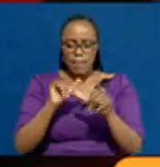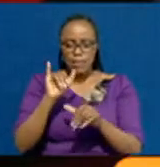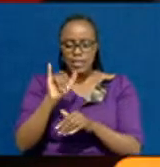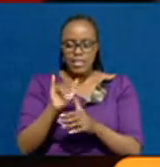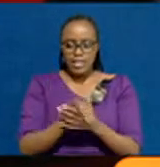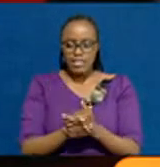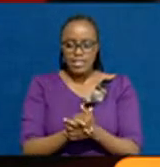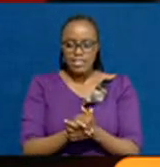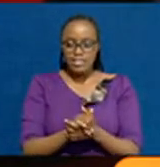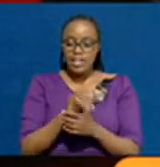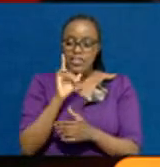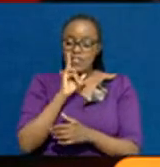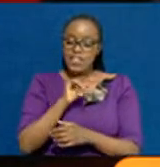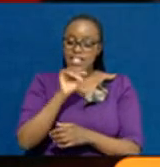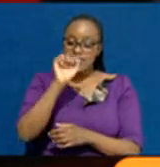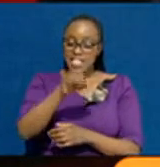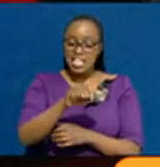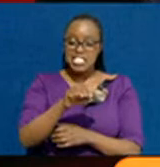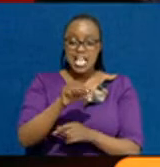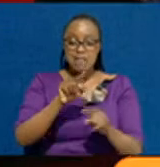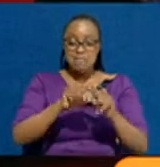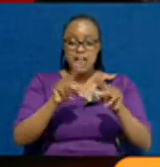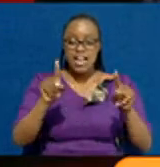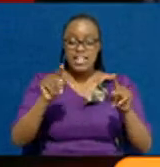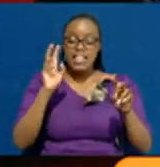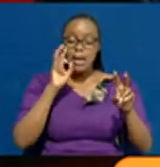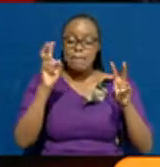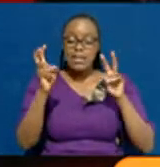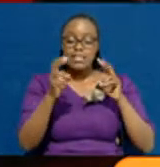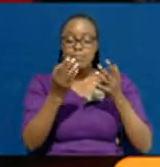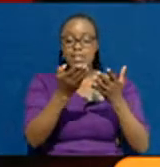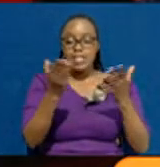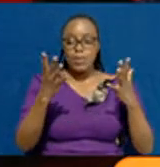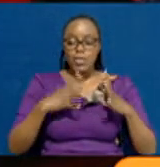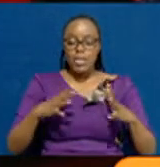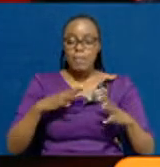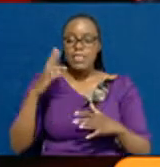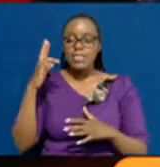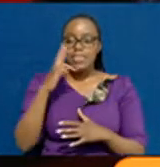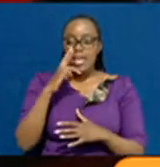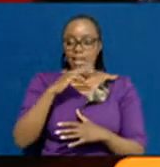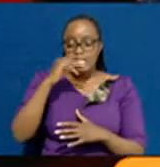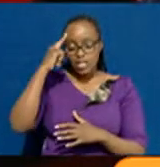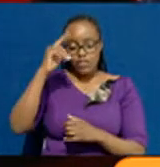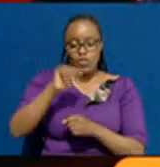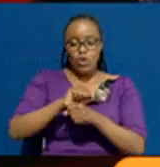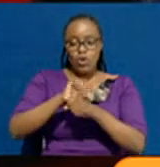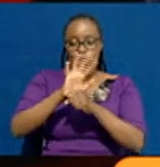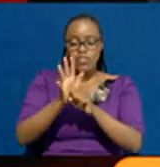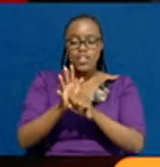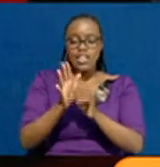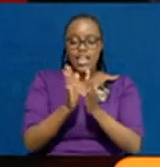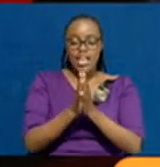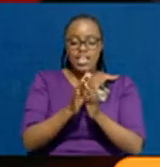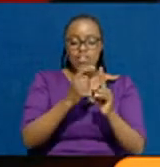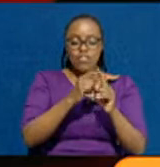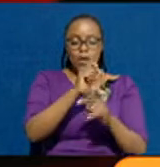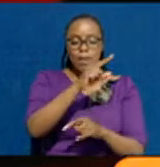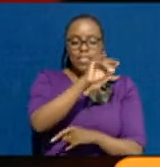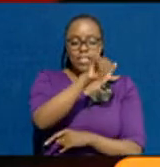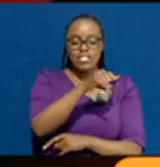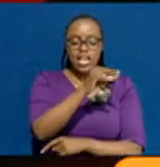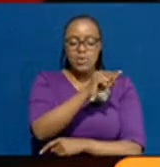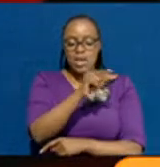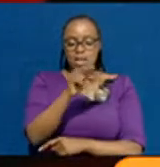indeed, that is very true, that the perception out there about the risk of COVID-19, because from January, we